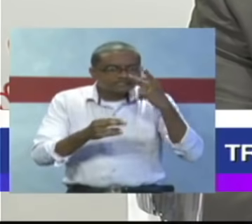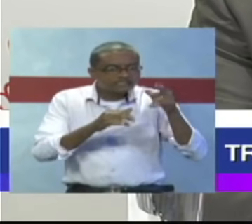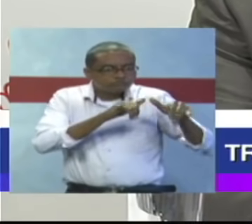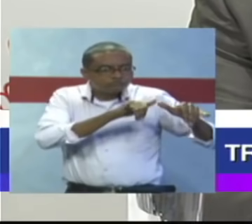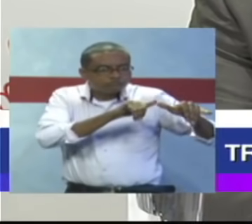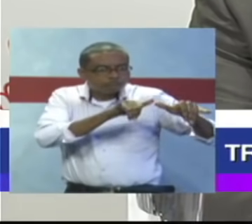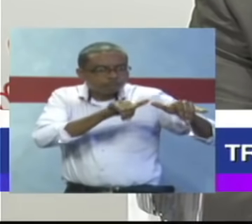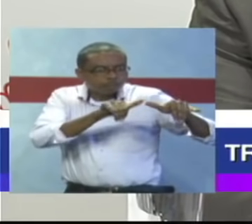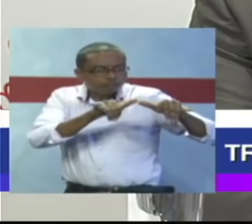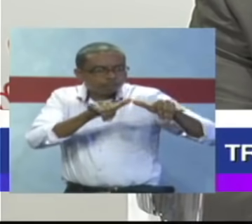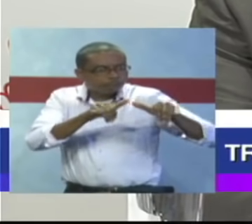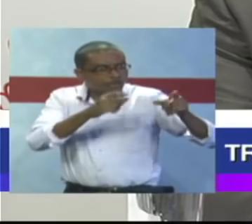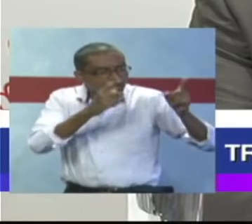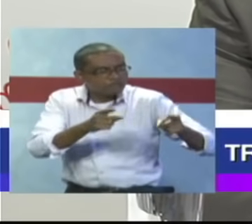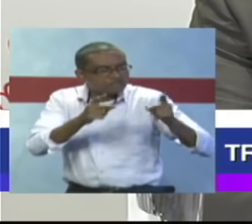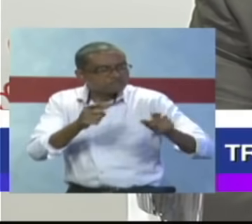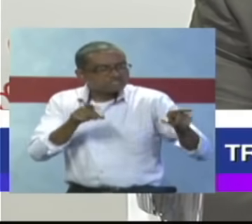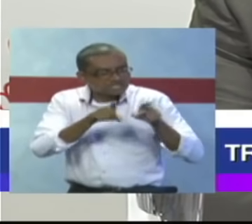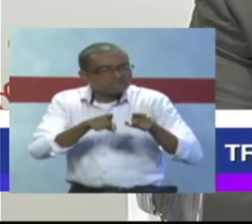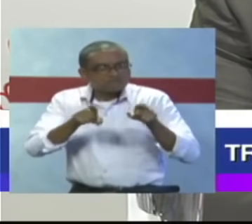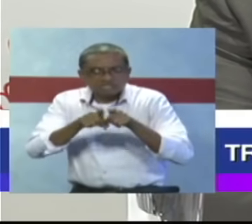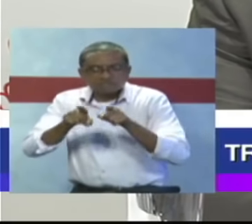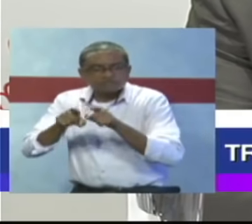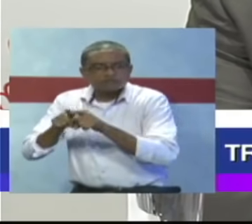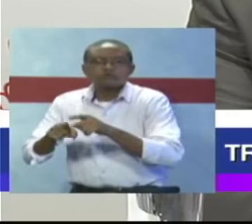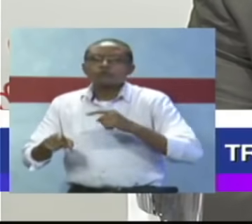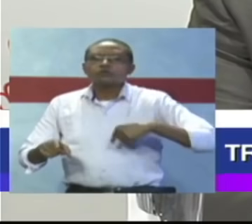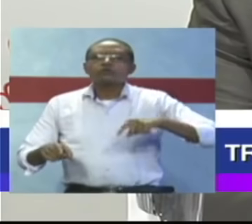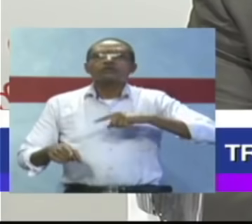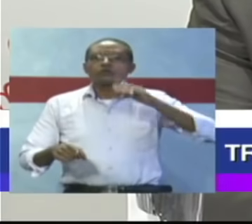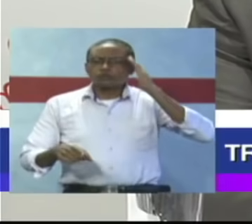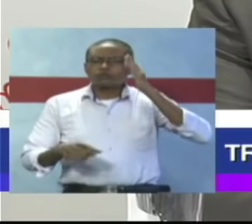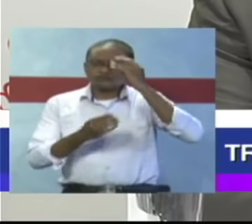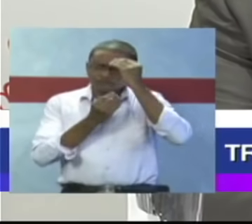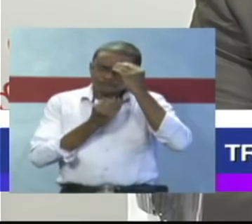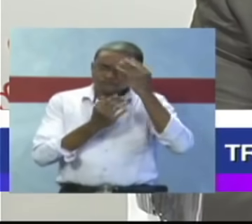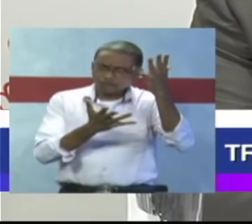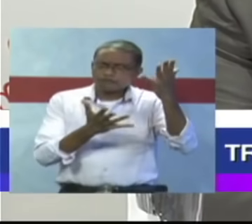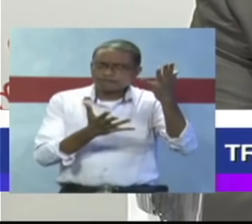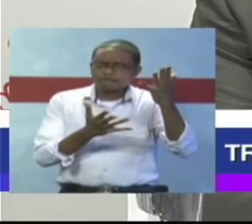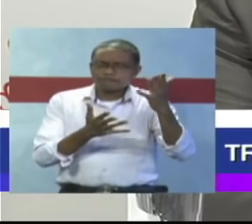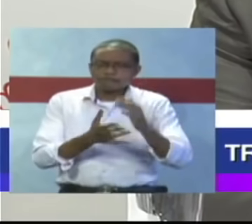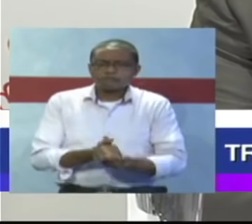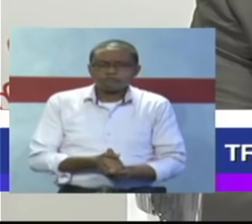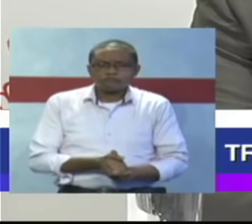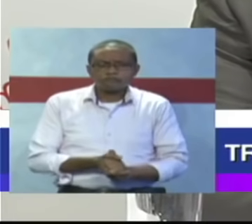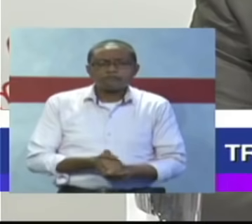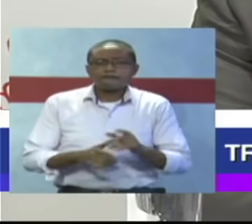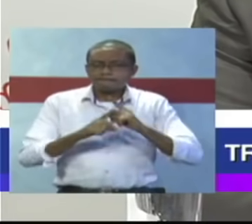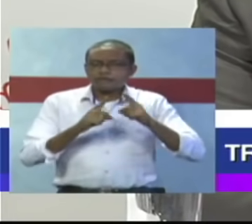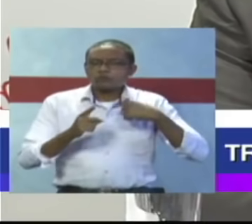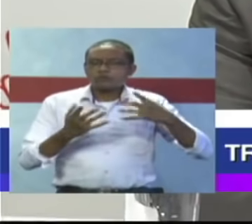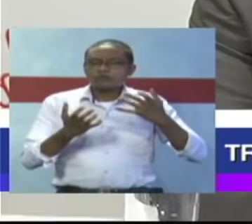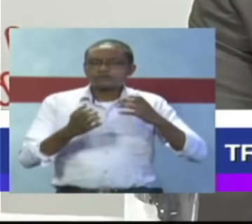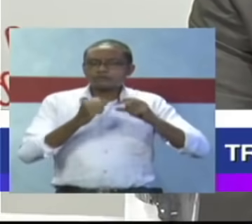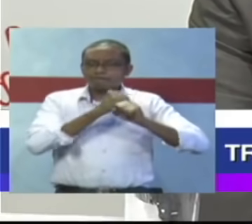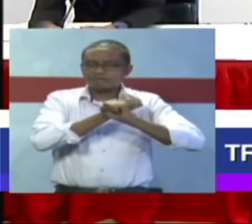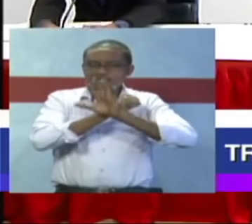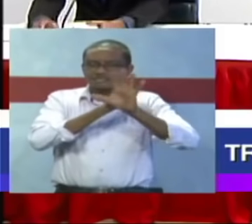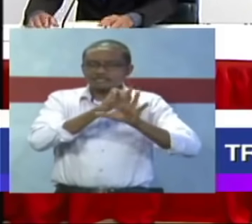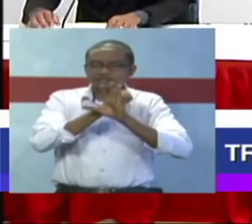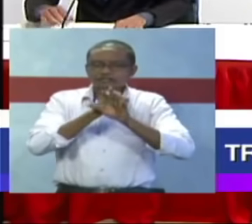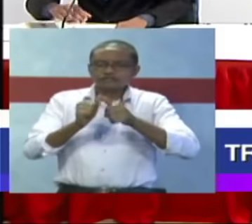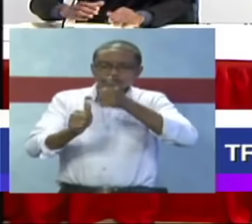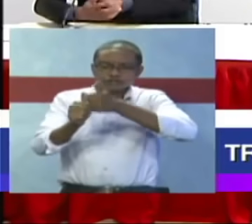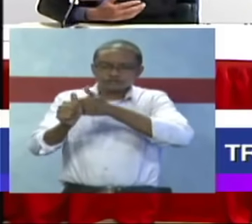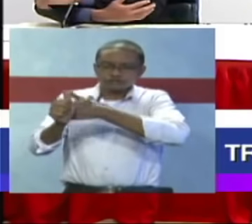that information against the backdrop of protecting the individual patient confidentiality. Thank you. Thank